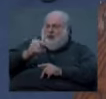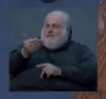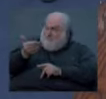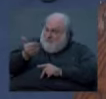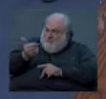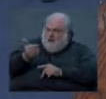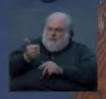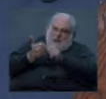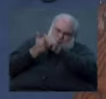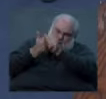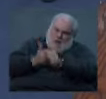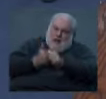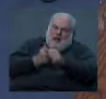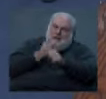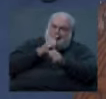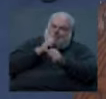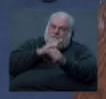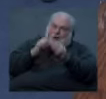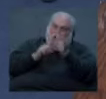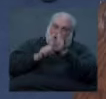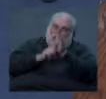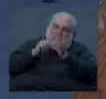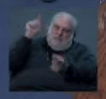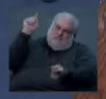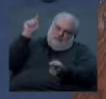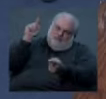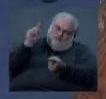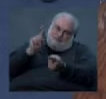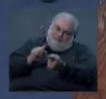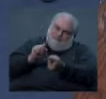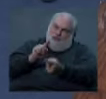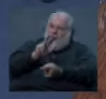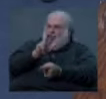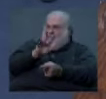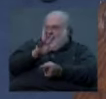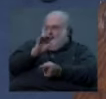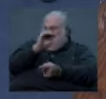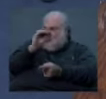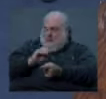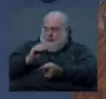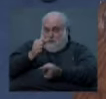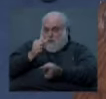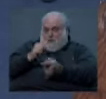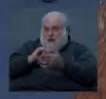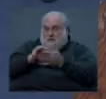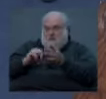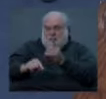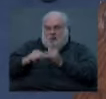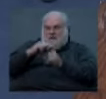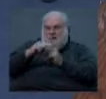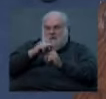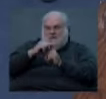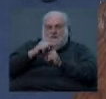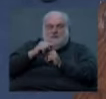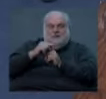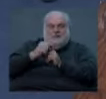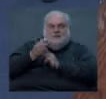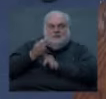and the false alarms have gone down pretty significantly, about 35%. So that's the goal. That's the goal, for the false alarms to go down.